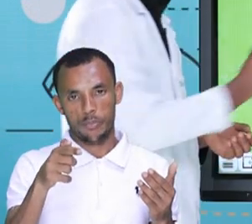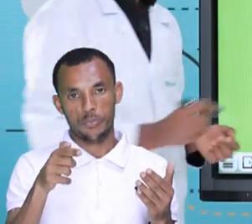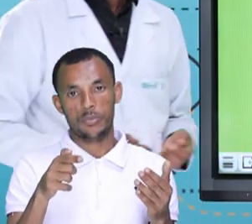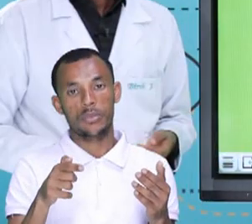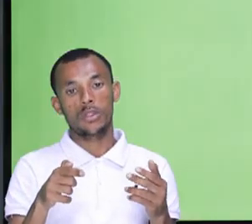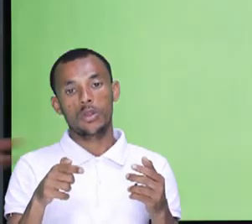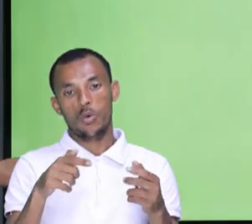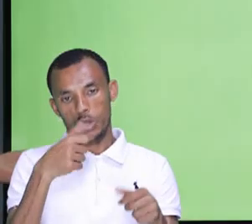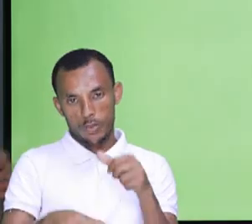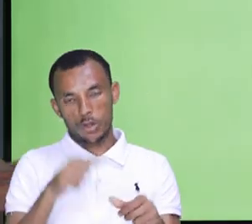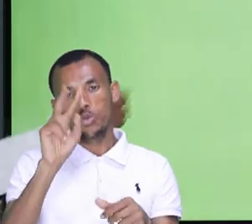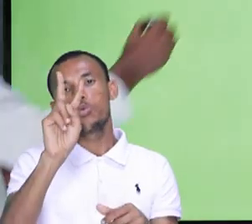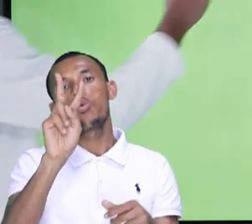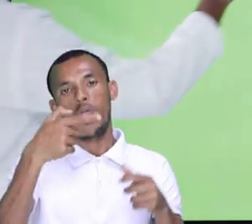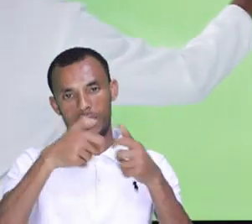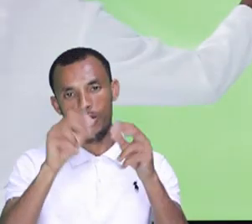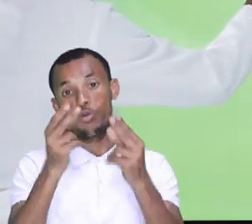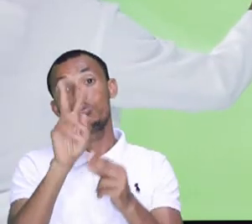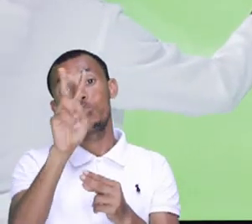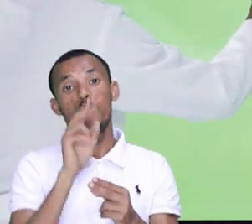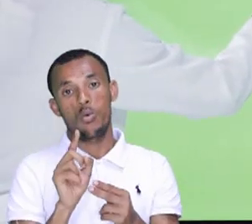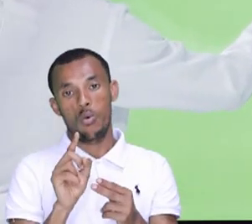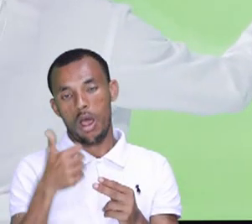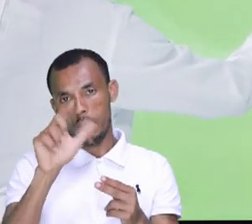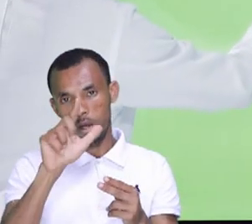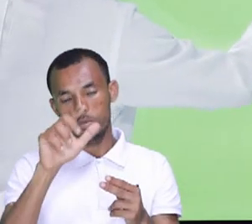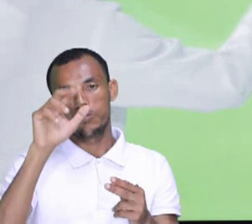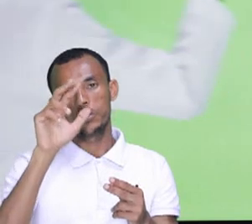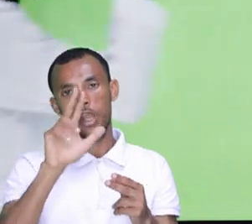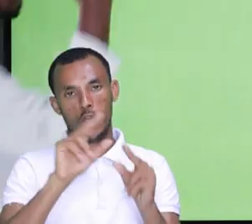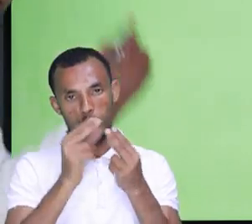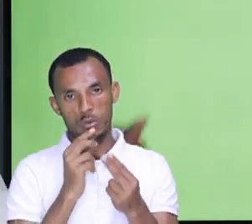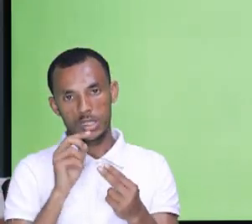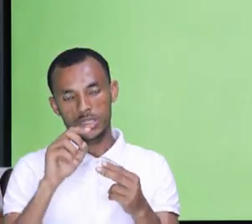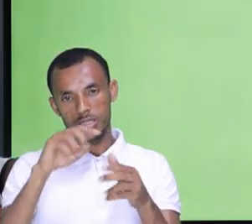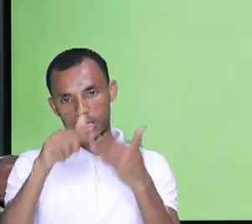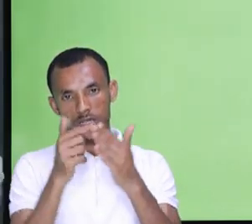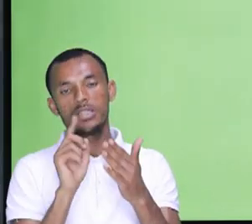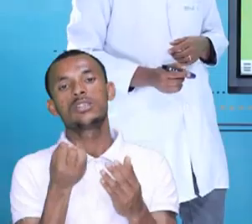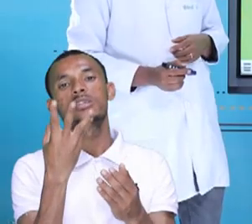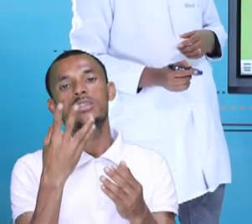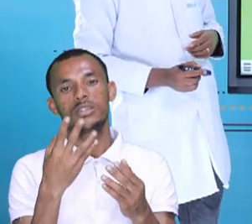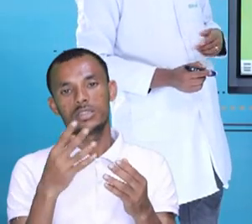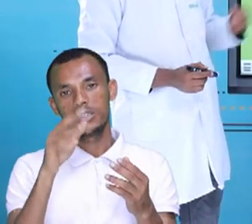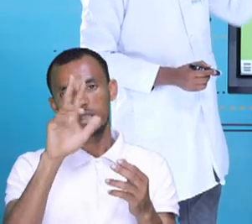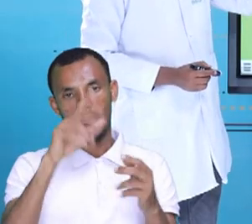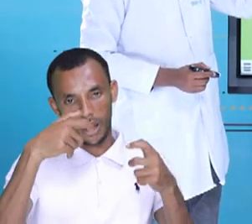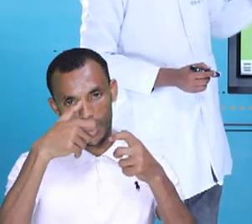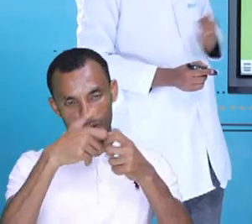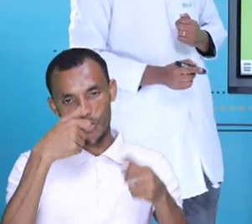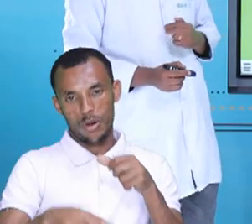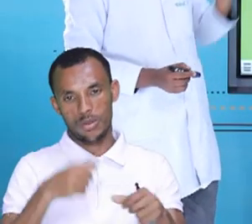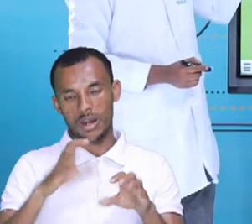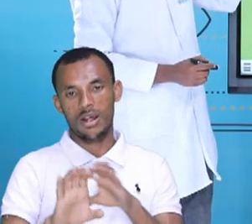electron. Aluminum is group 3 element. Aluminum contributes 3 electron. 1 aluminum, it contributes 3 electron.